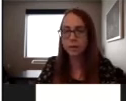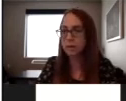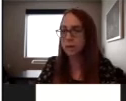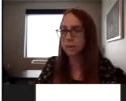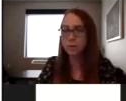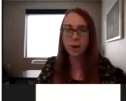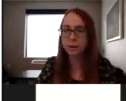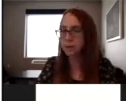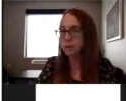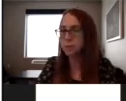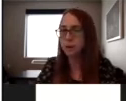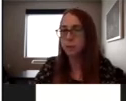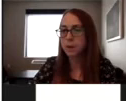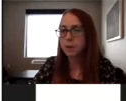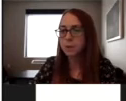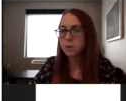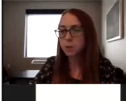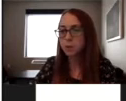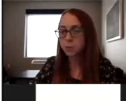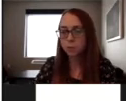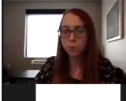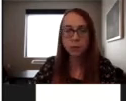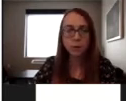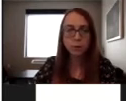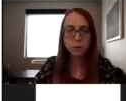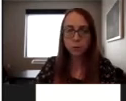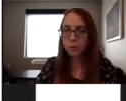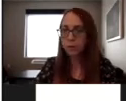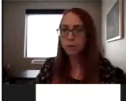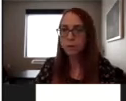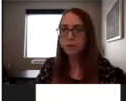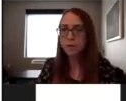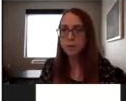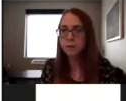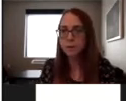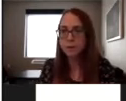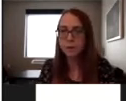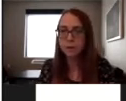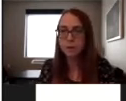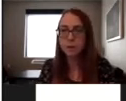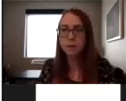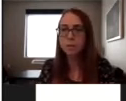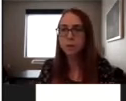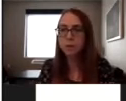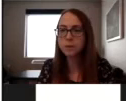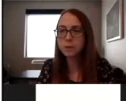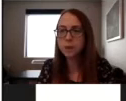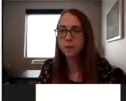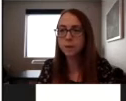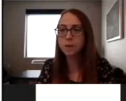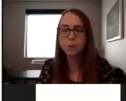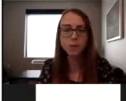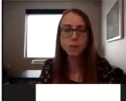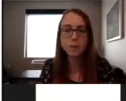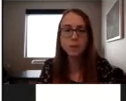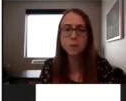task at T1. So for the finger gnosis task, this one consisted